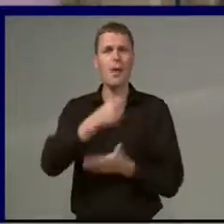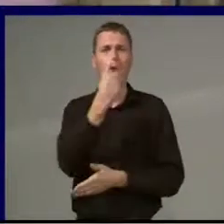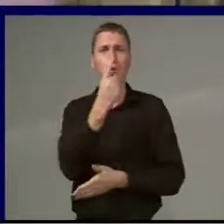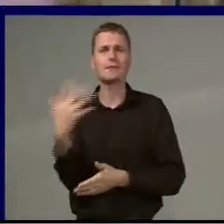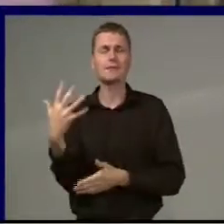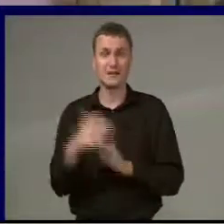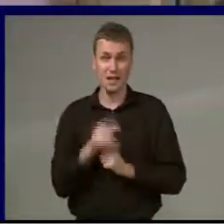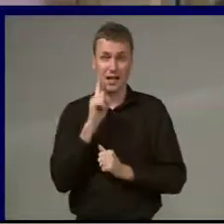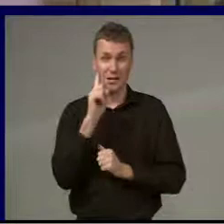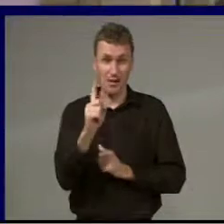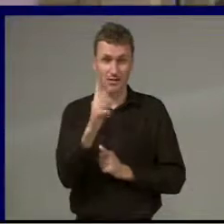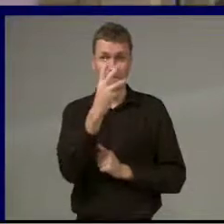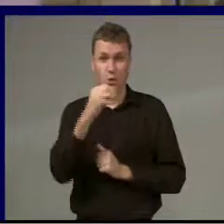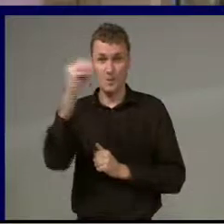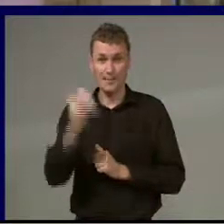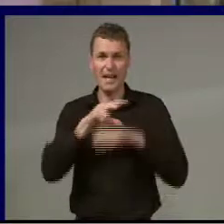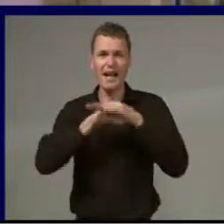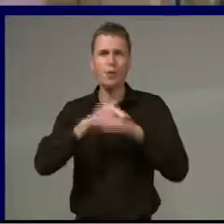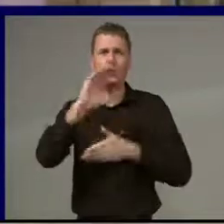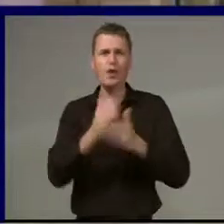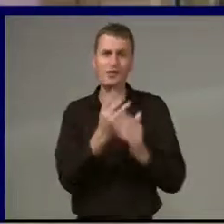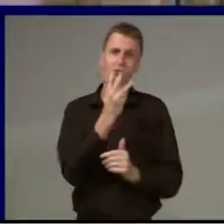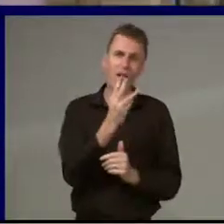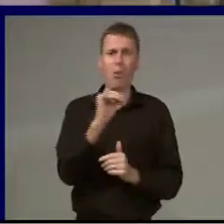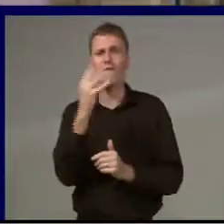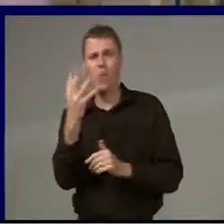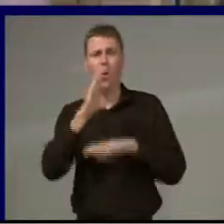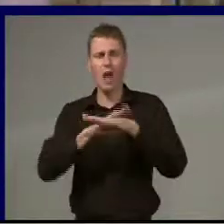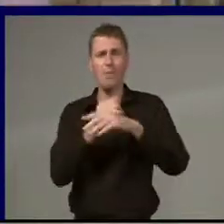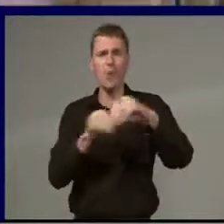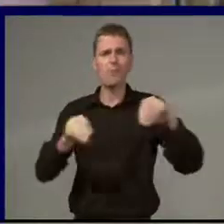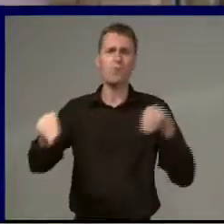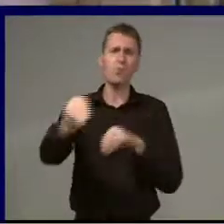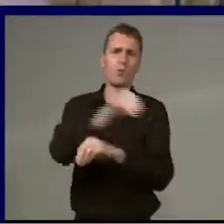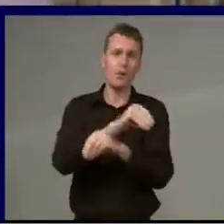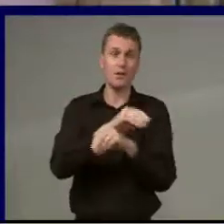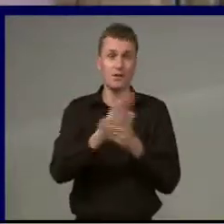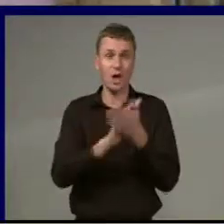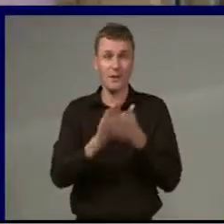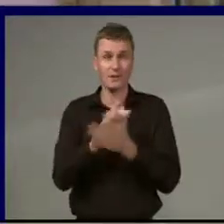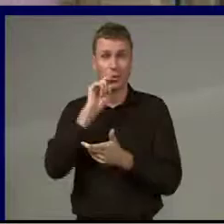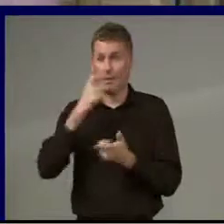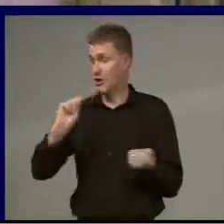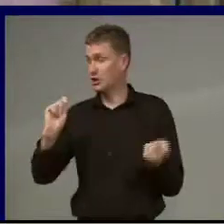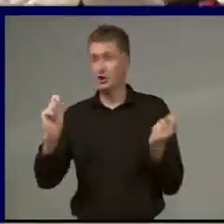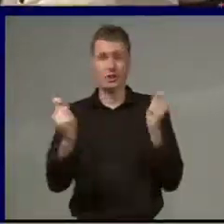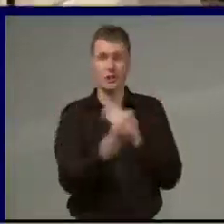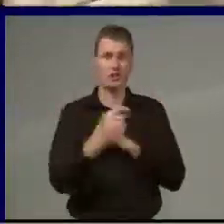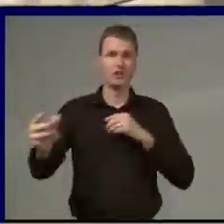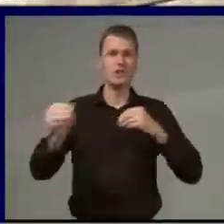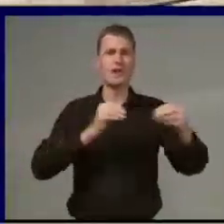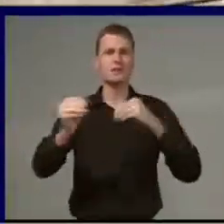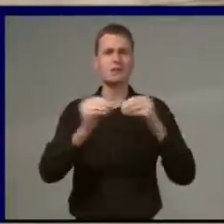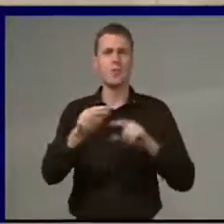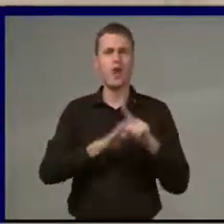clinical services will have shifted probably 3 to 4 times. So it's going to be an ever-changing and moving environment. The